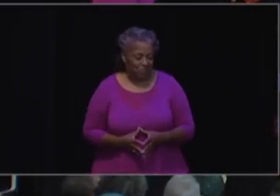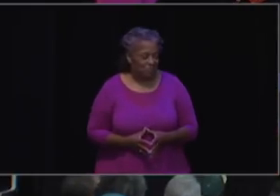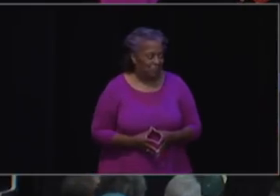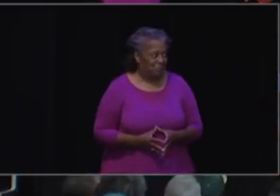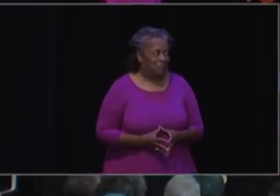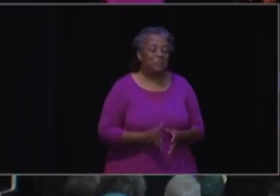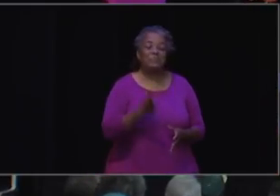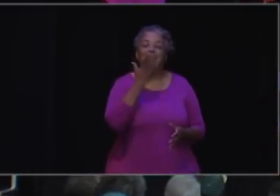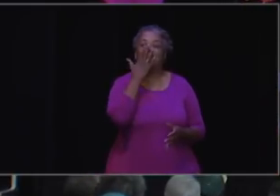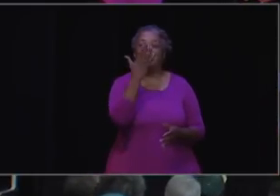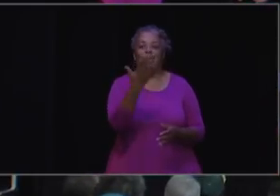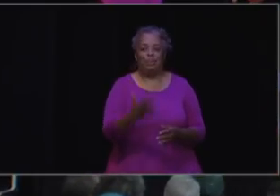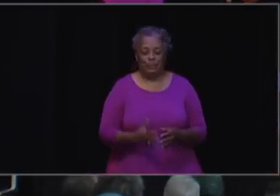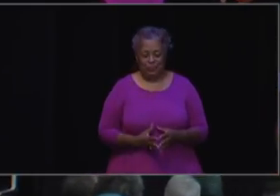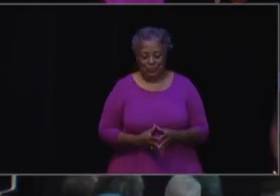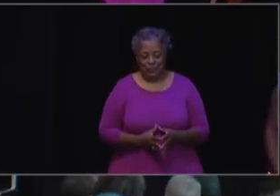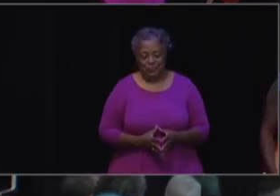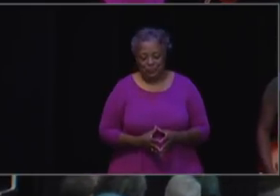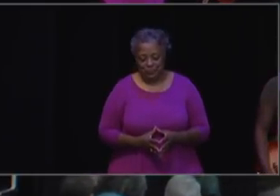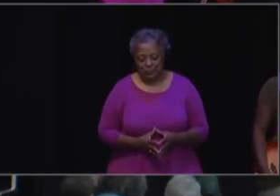Thank you.